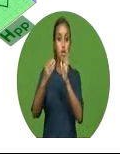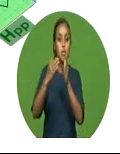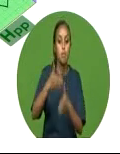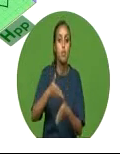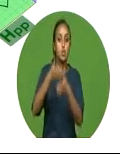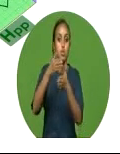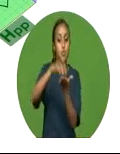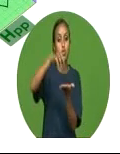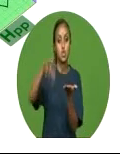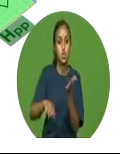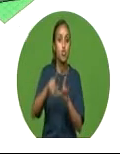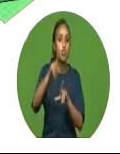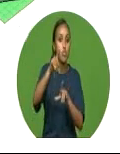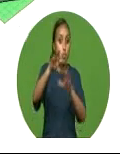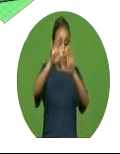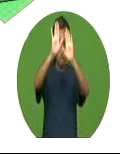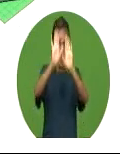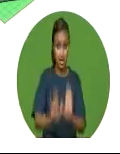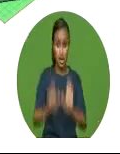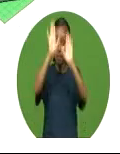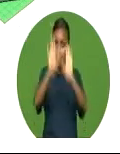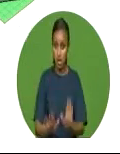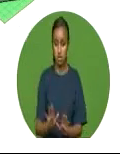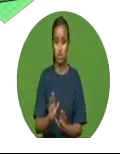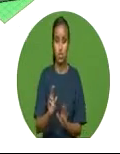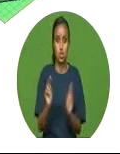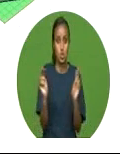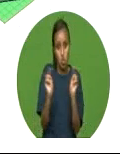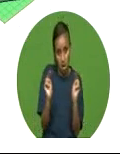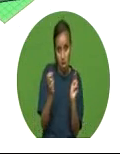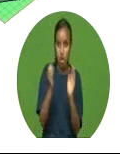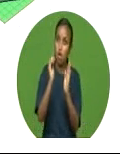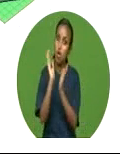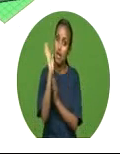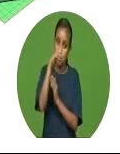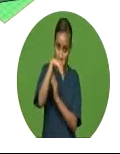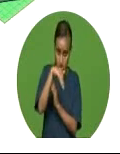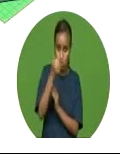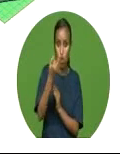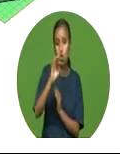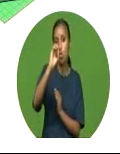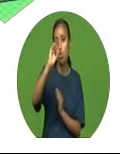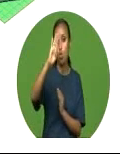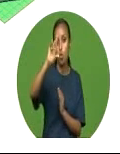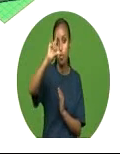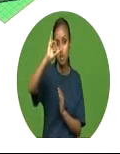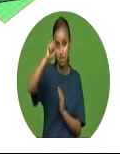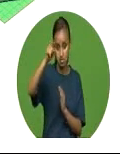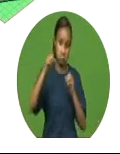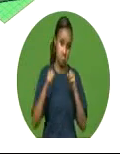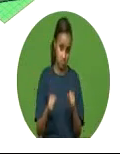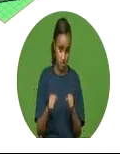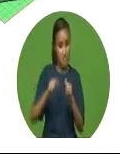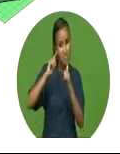planes. Planes can be normal, inclined, or oblique.